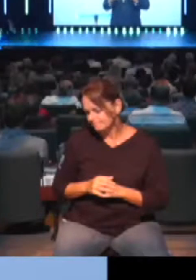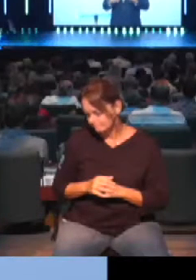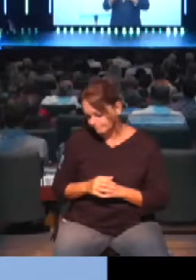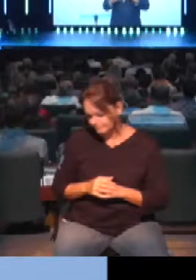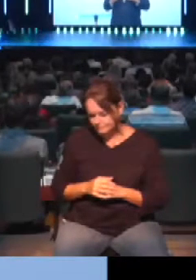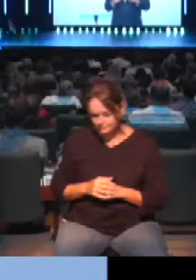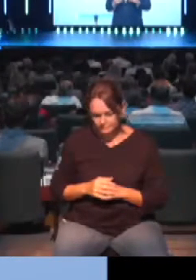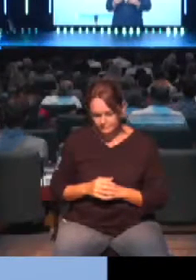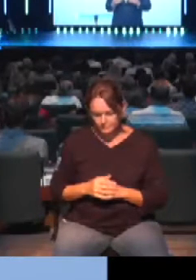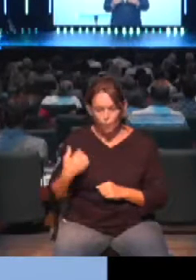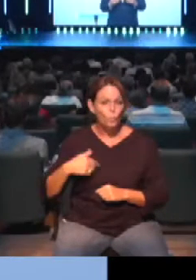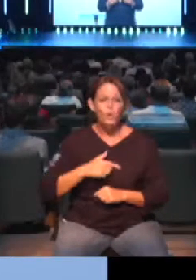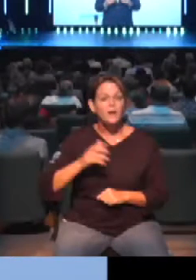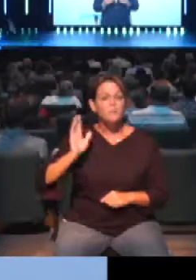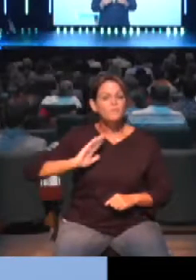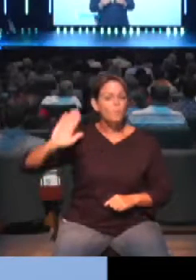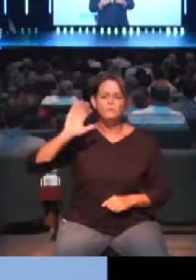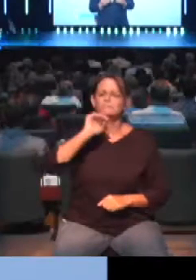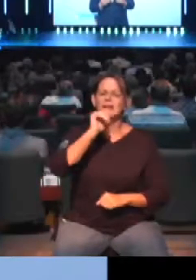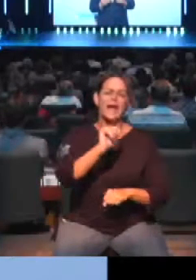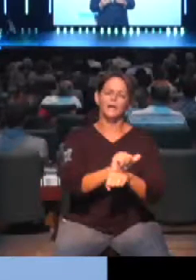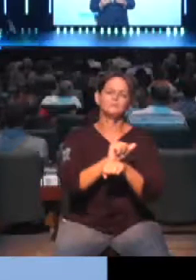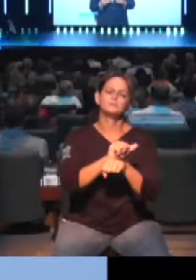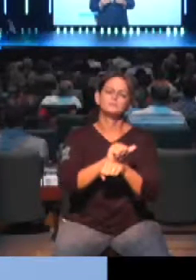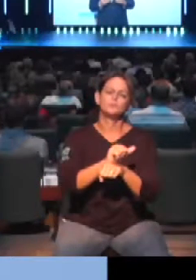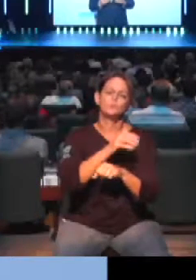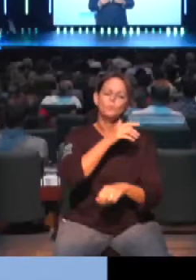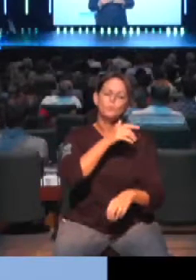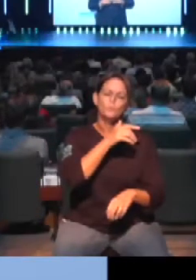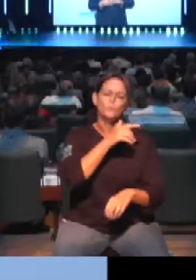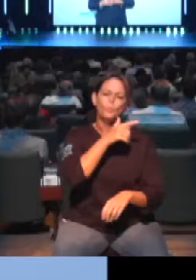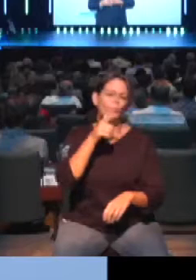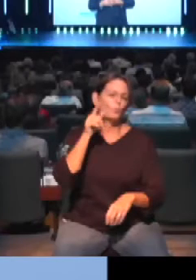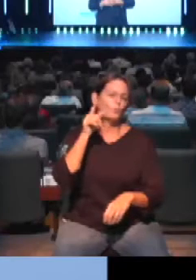We weren't always in the ranching business.